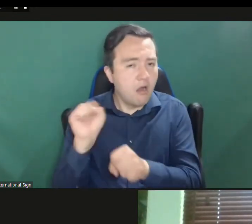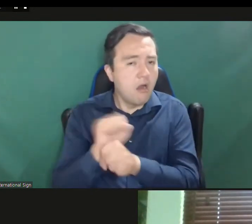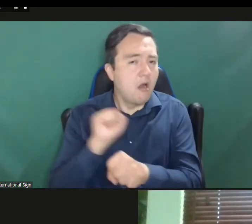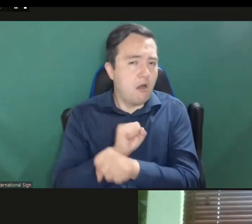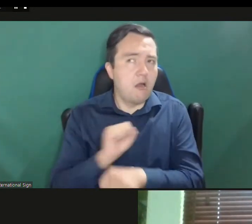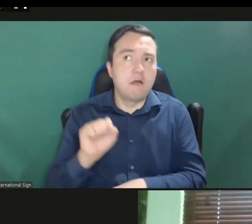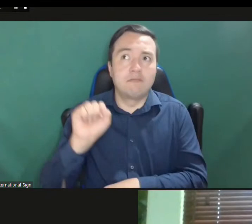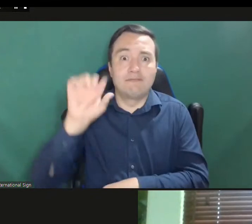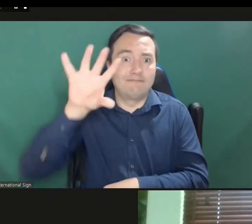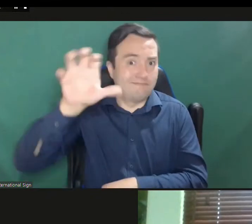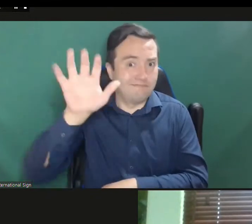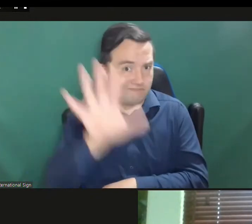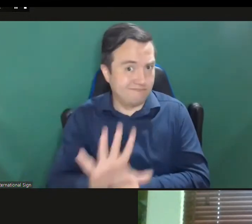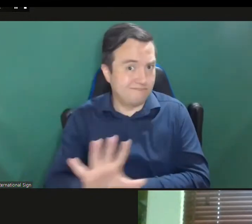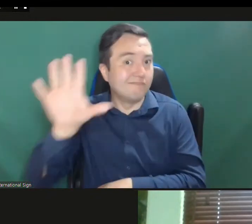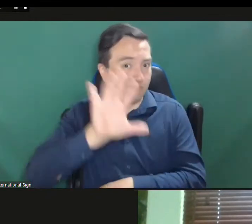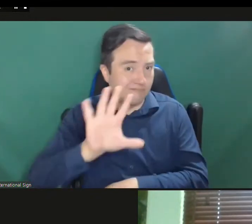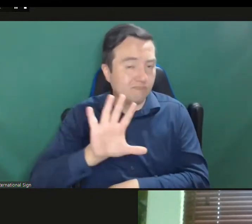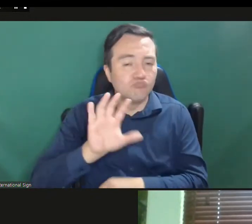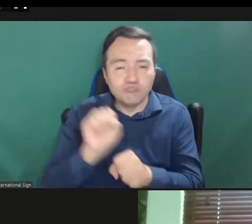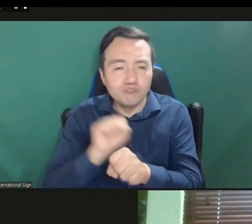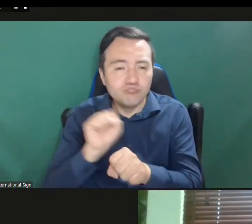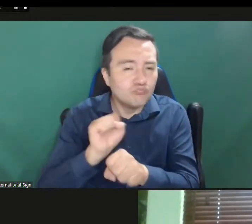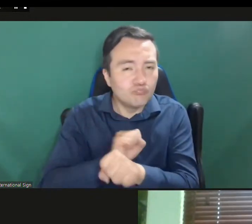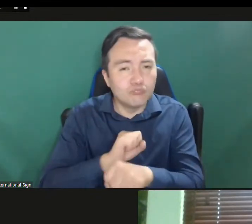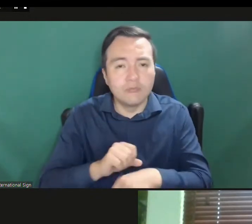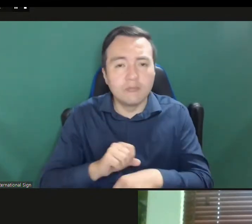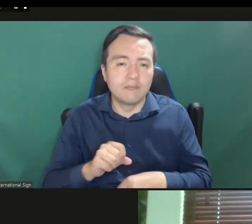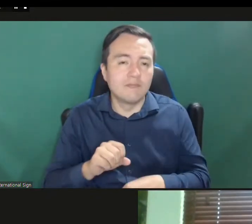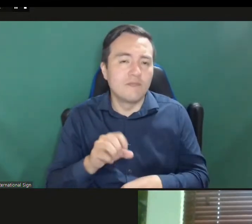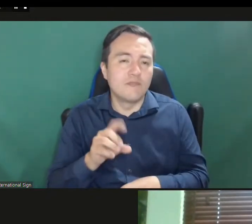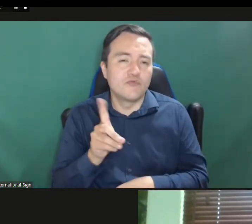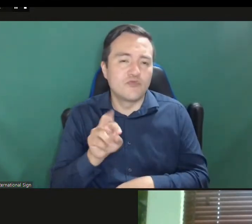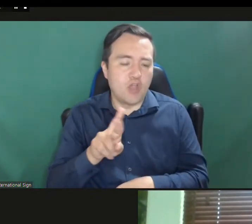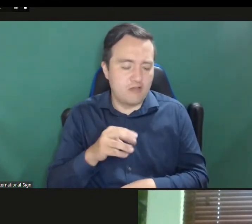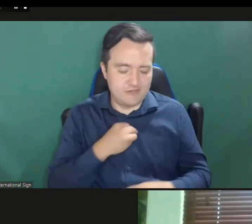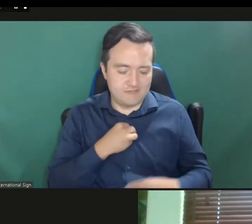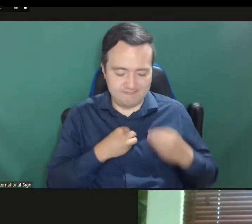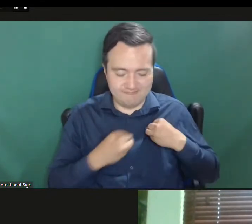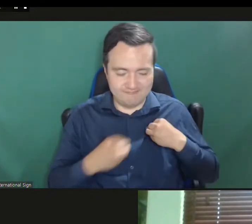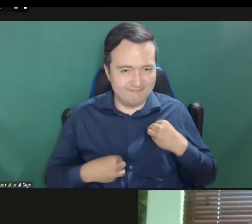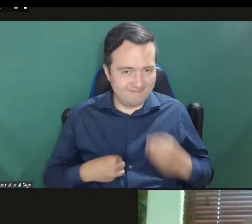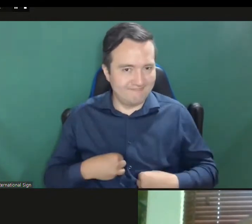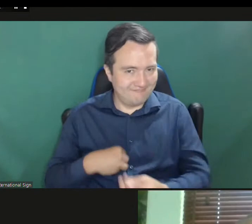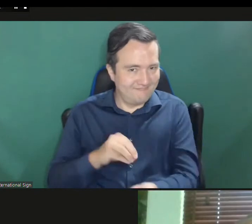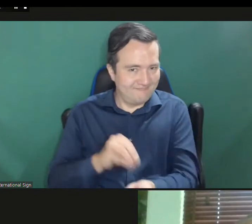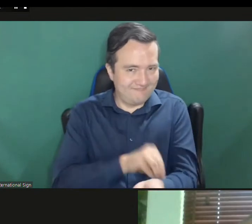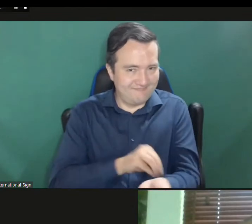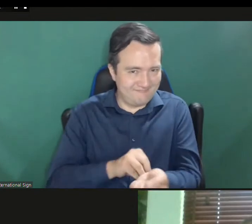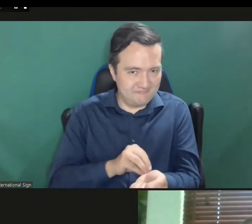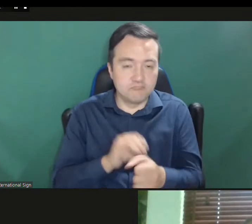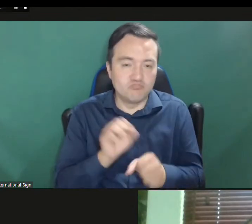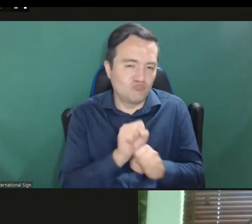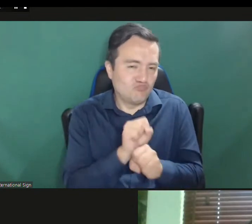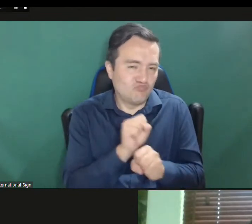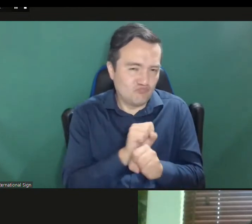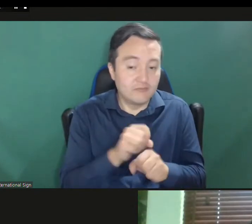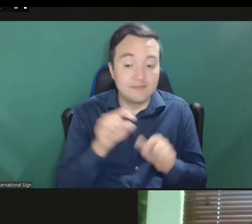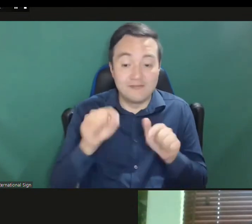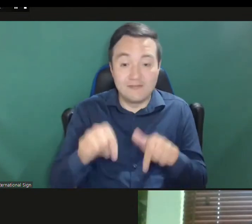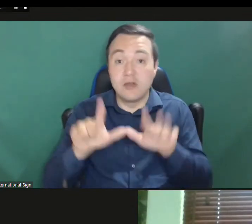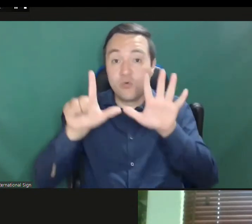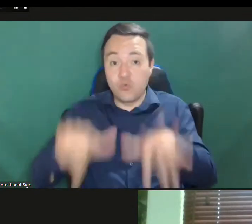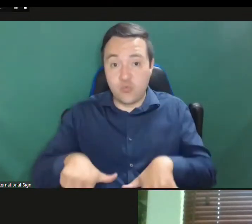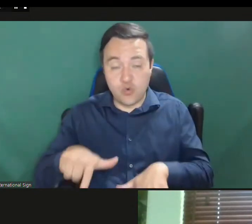physician. Until his appointment as Minister of Health in July 2020, he was the director and practitioner